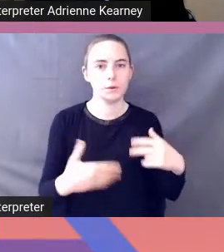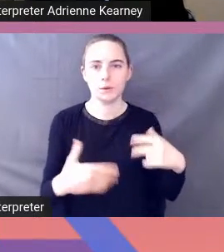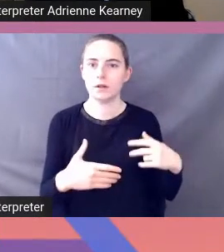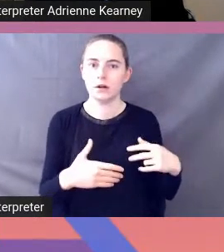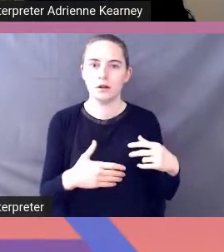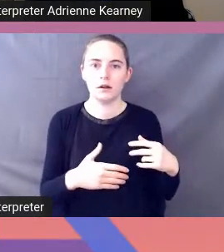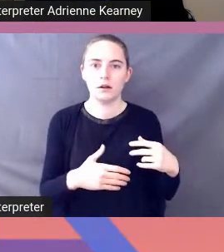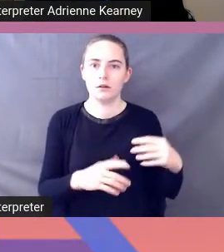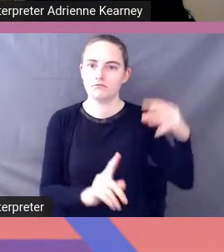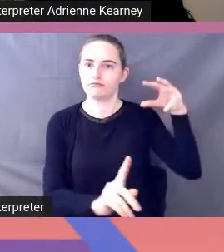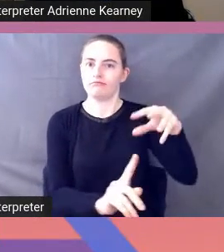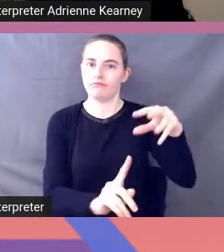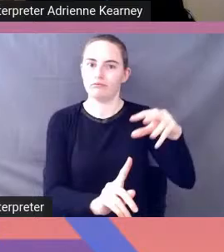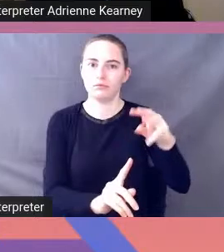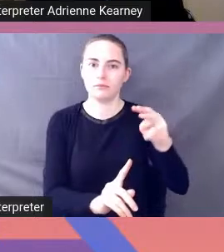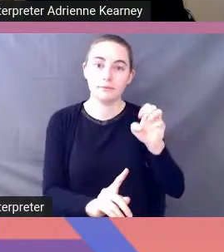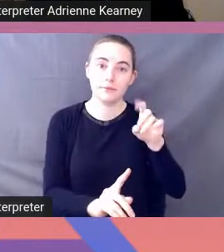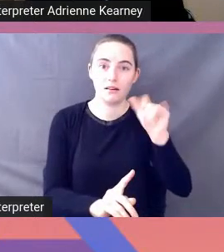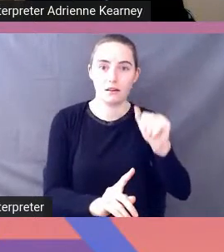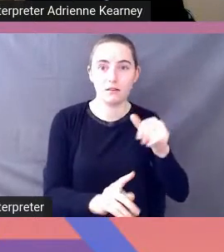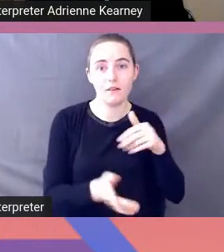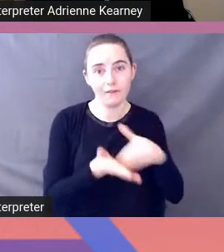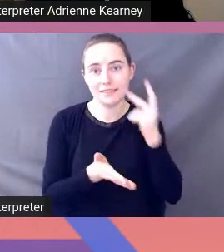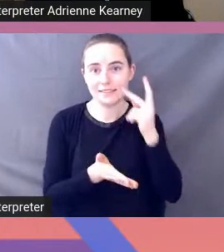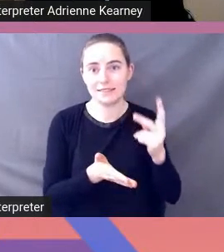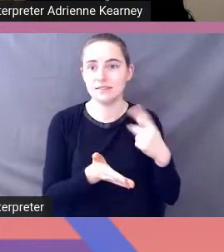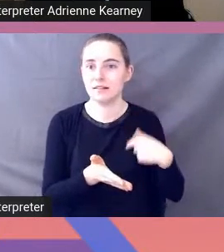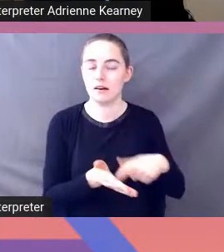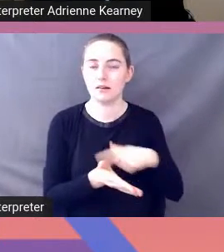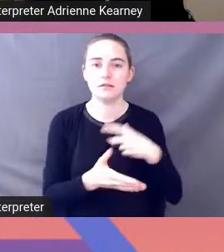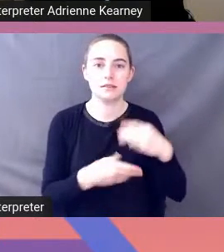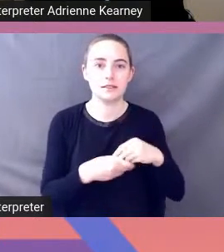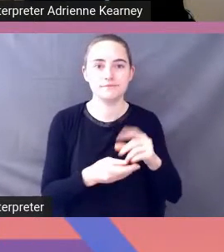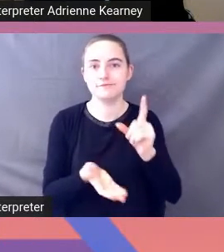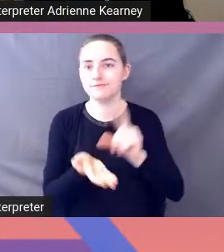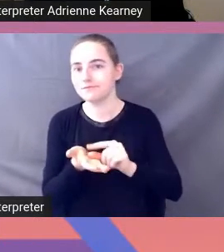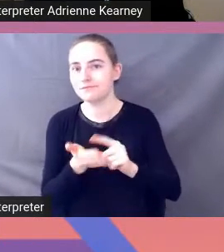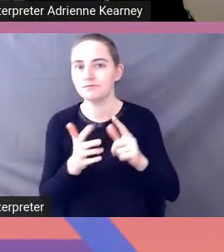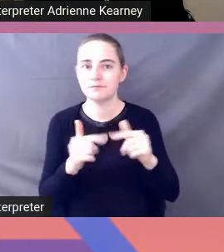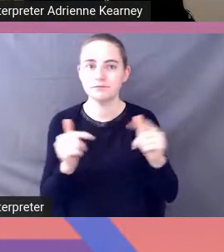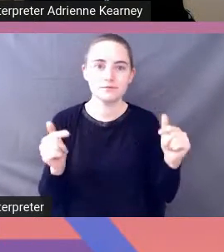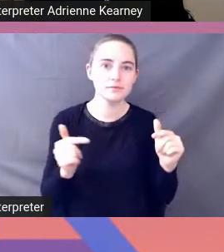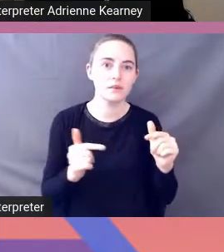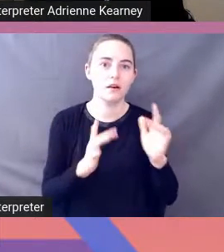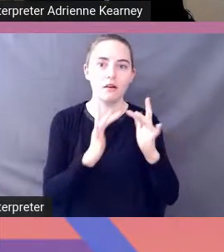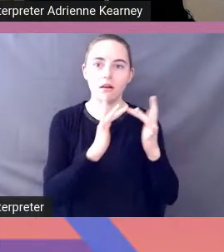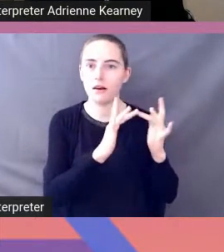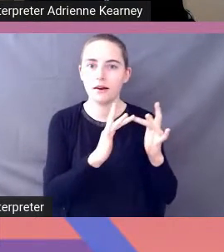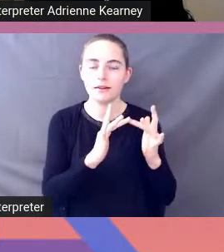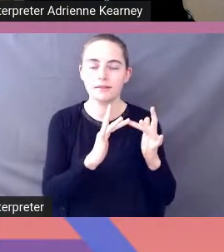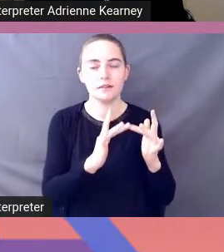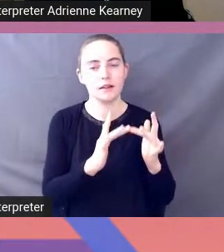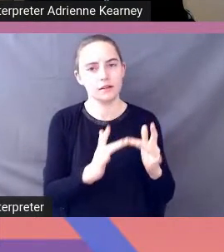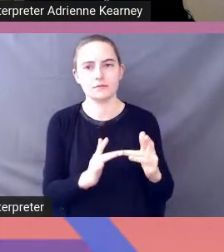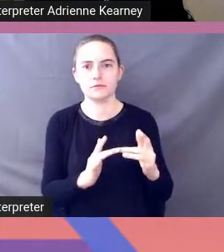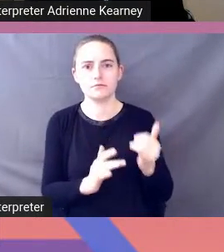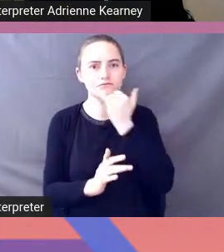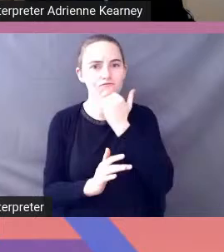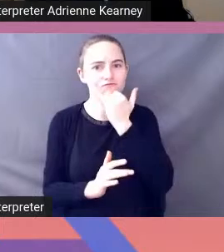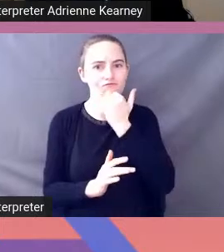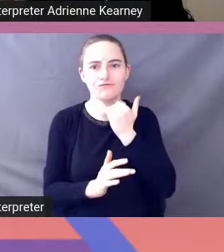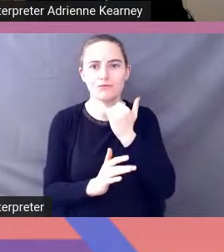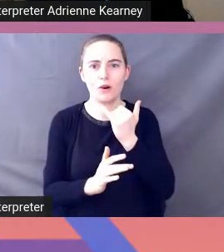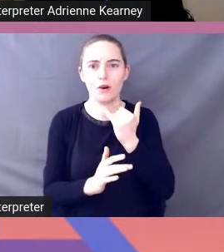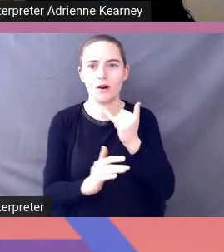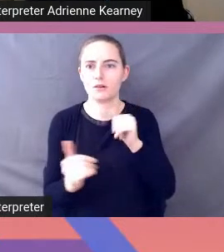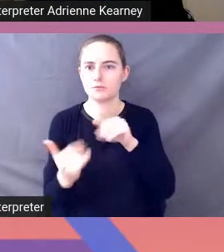see us everywhere, often for the wrong reasons, often because of cultural appropriation or because of, violence against us or whatever it